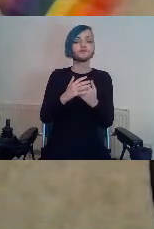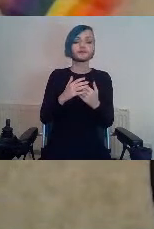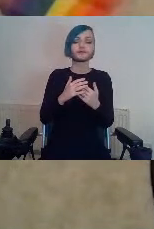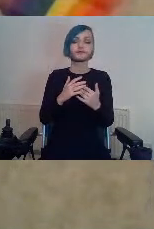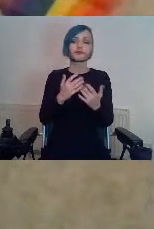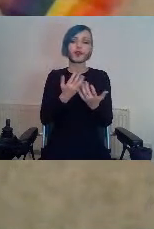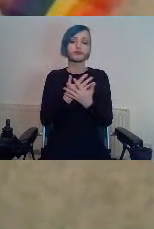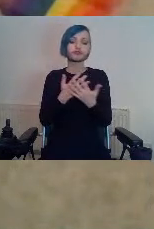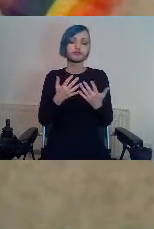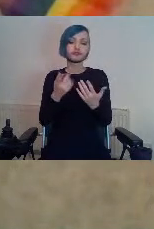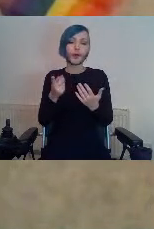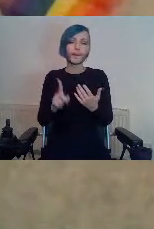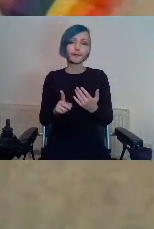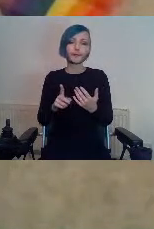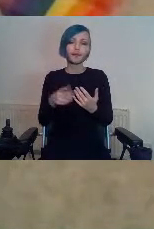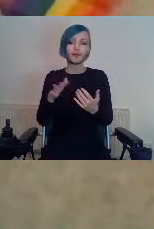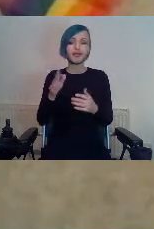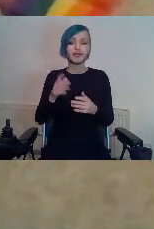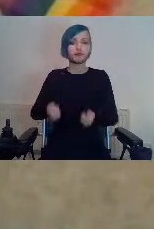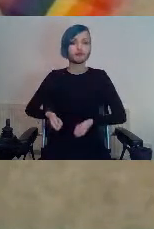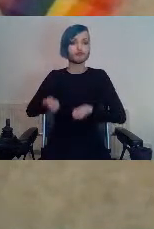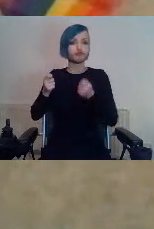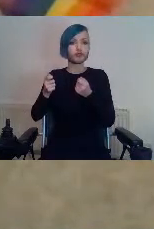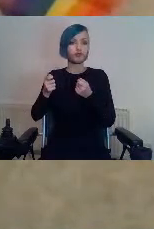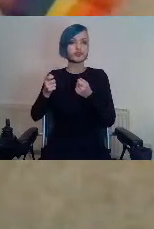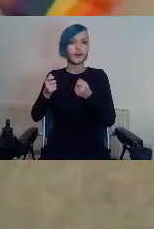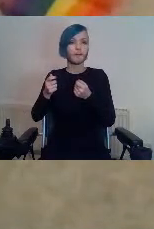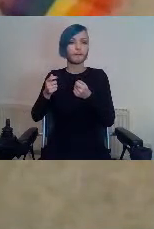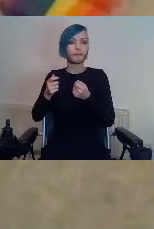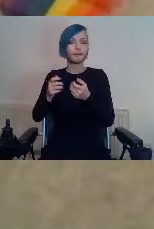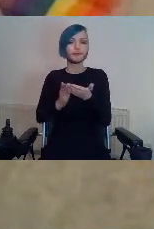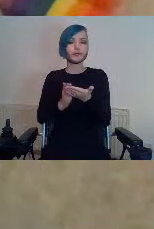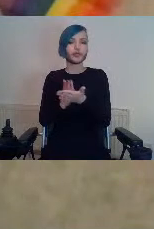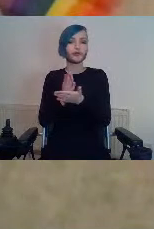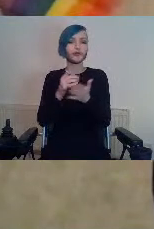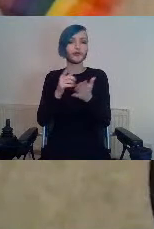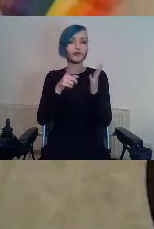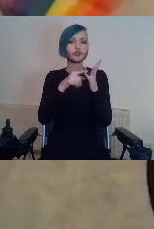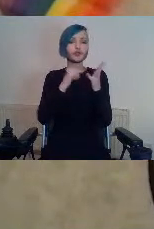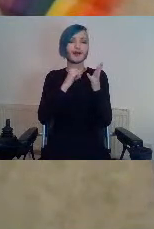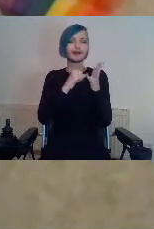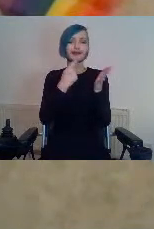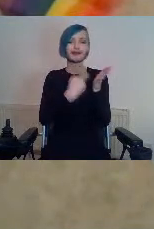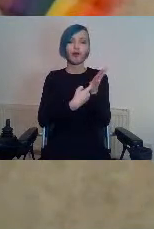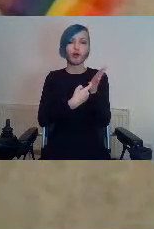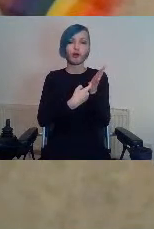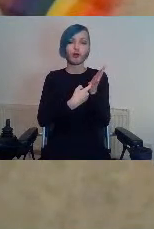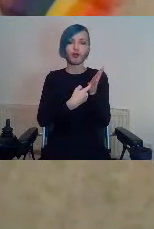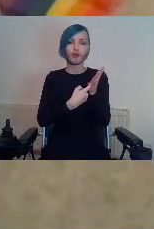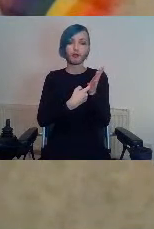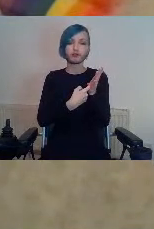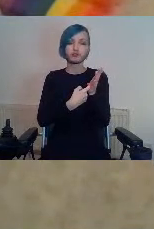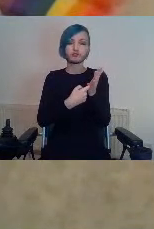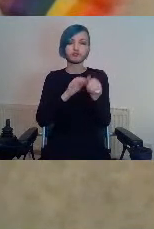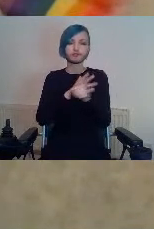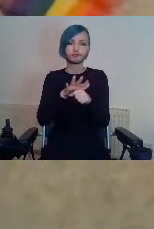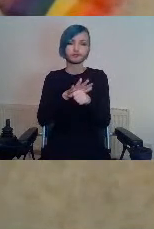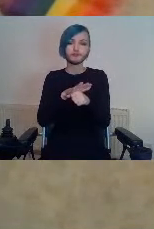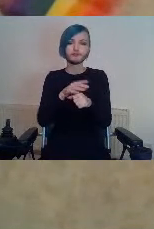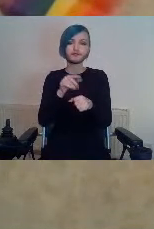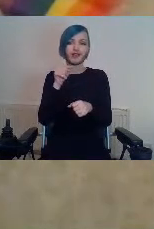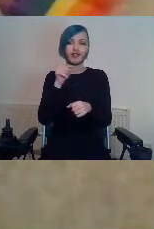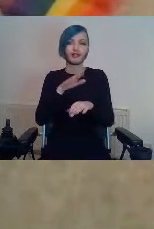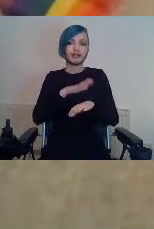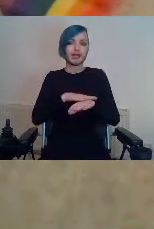were raised by USSR, system, when LGBTQI plus, it